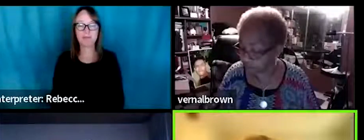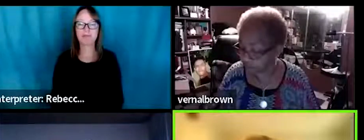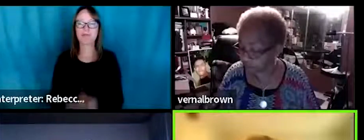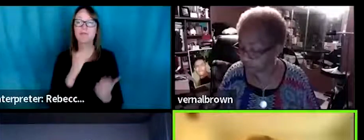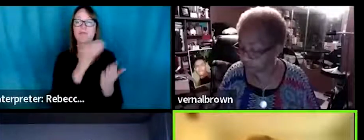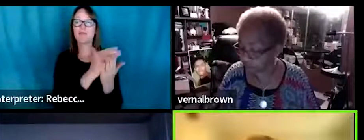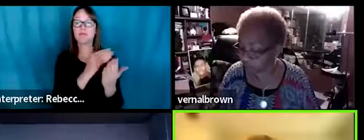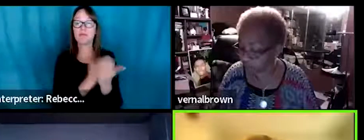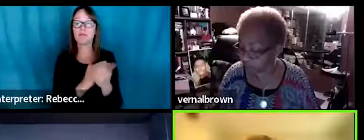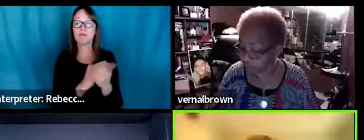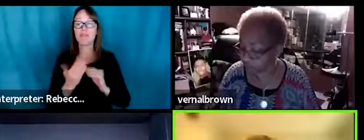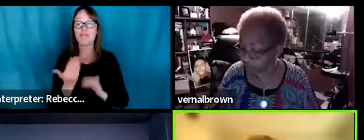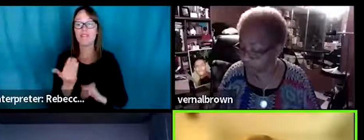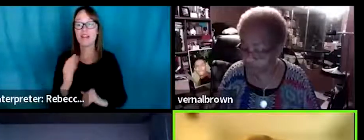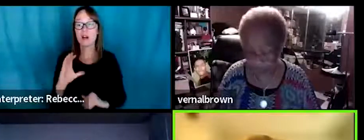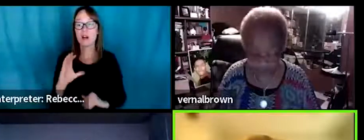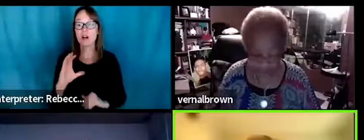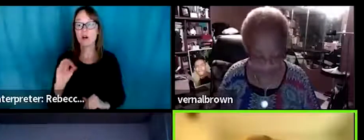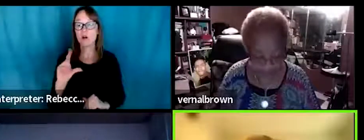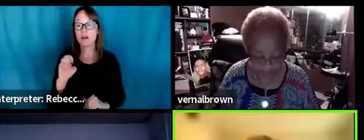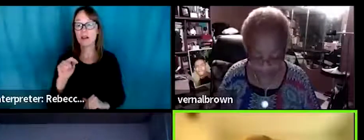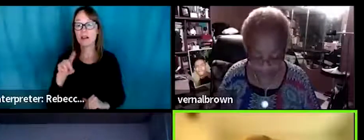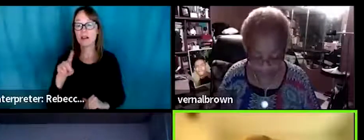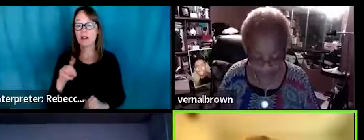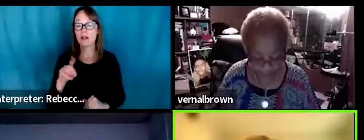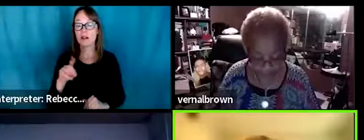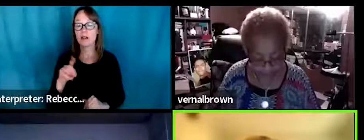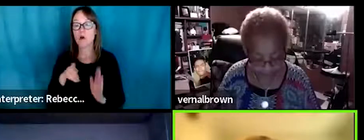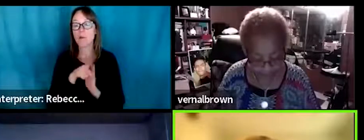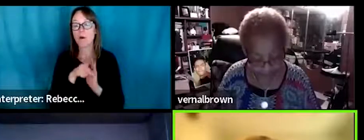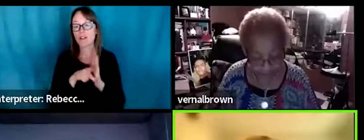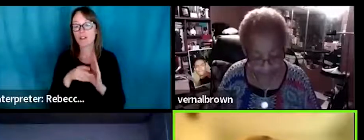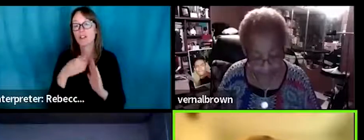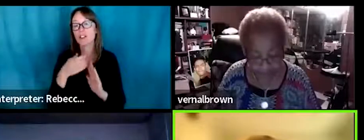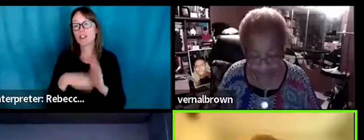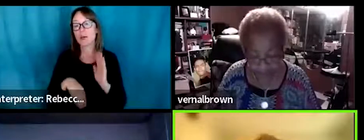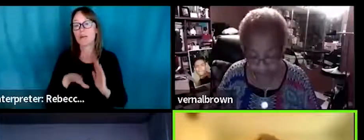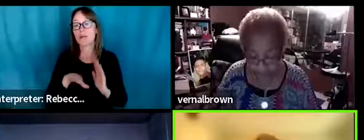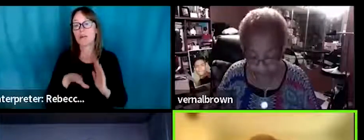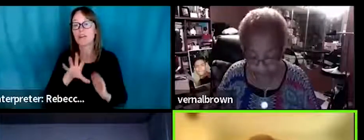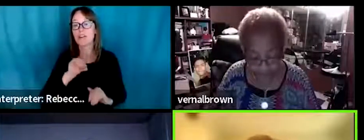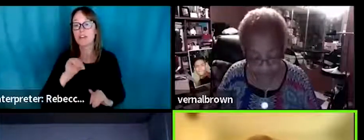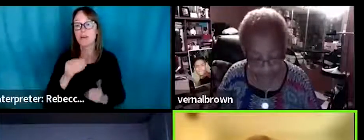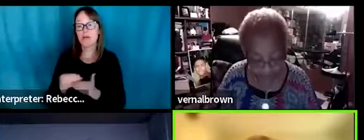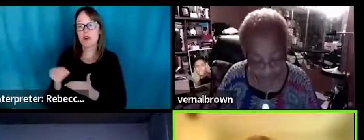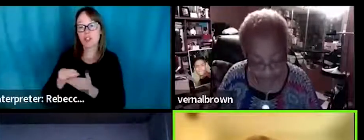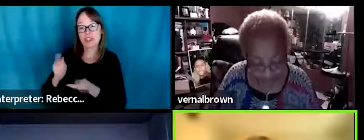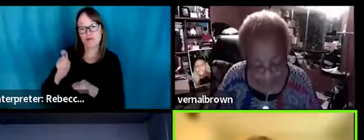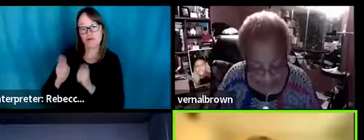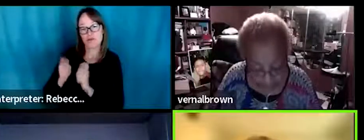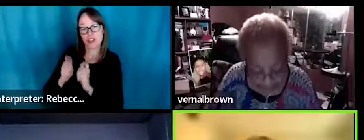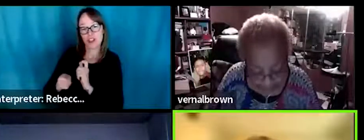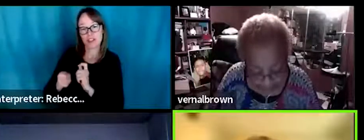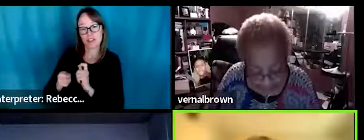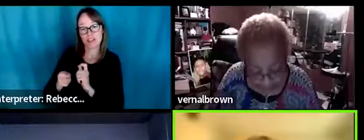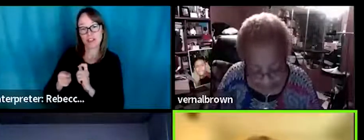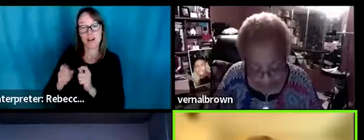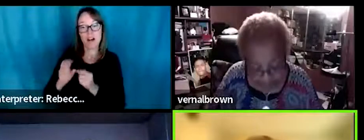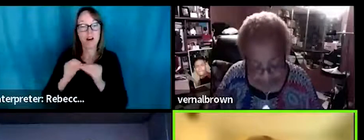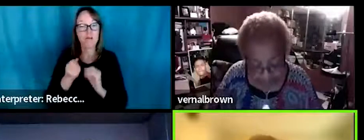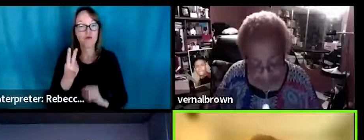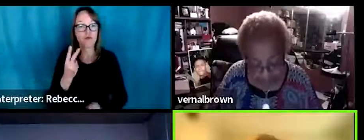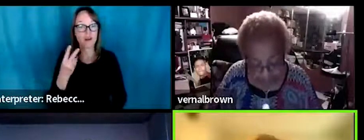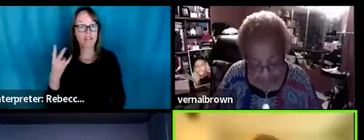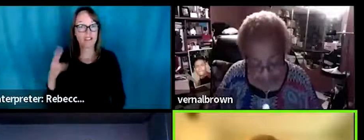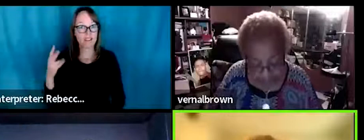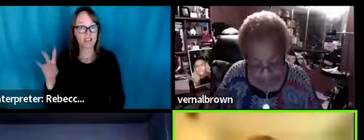item 15, the collected board policies, chapter 50, purchasing revisions, resolution 1217. And again,